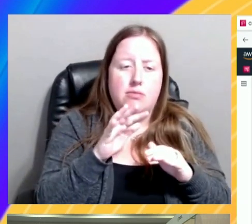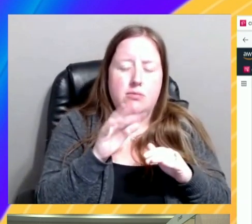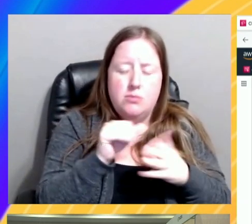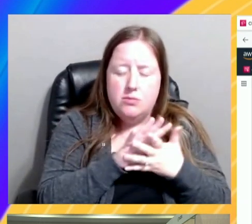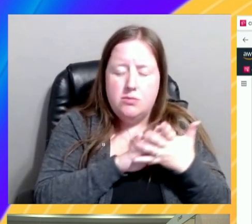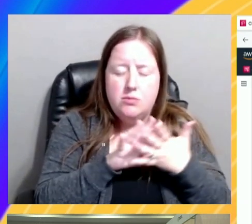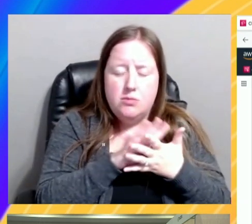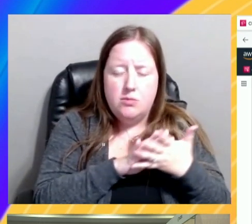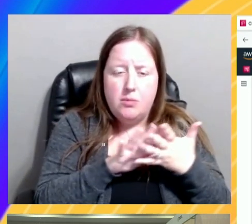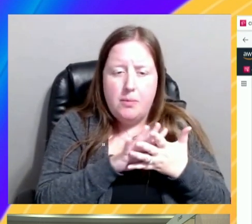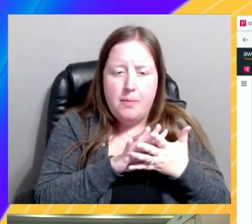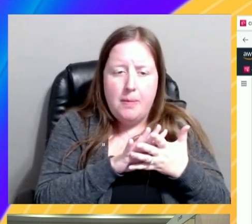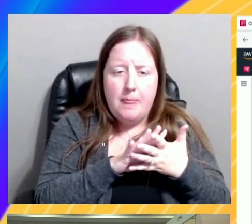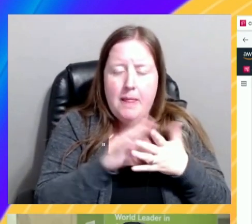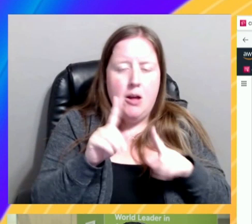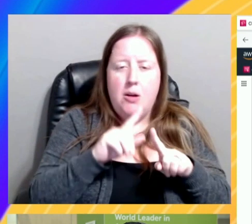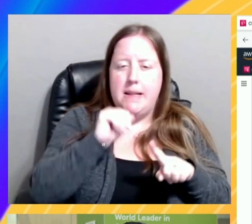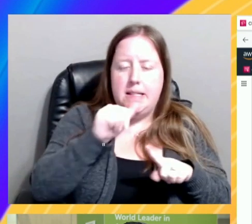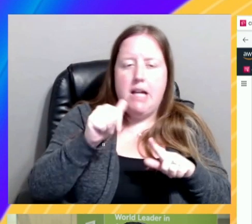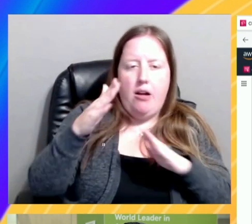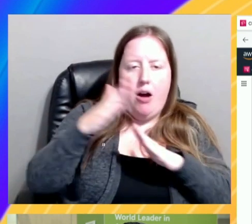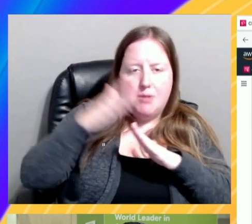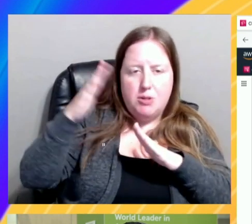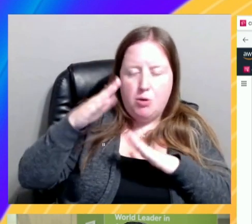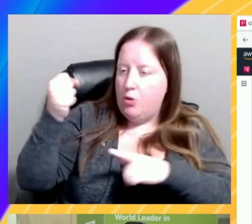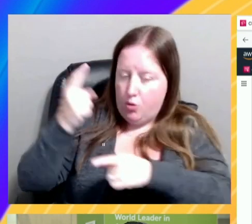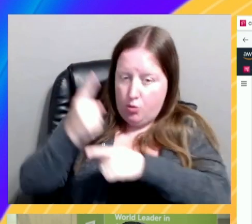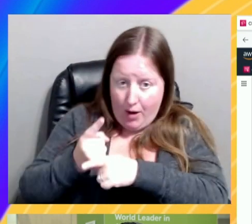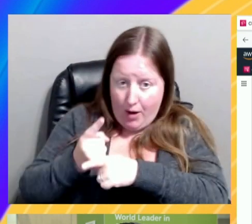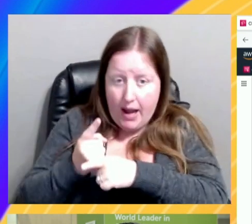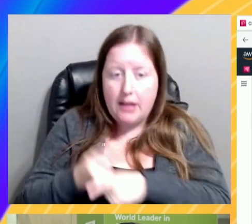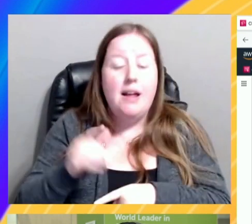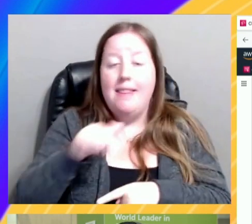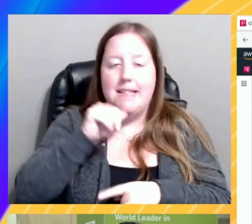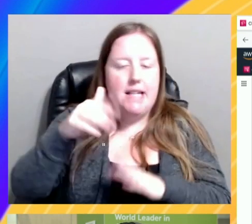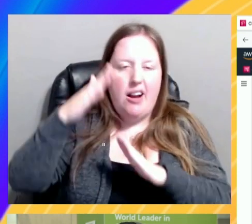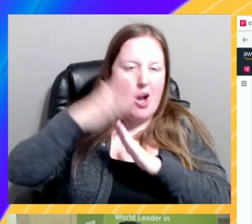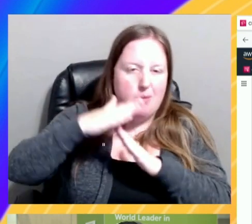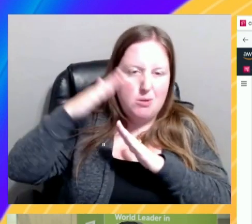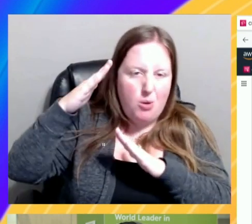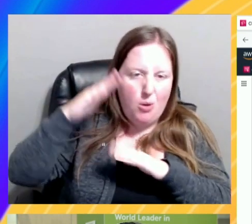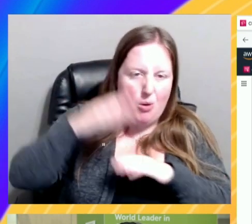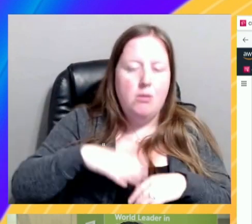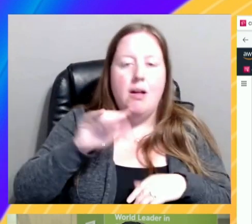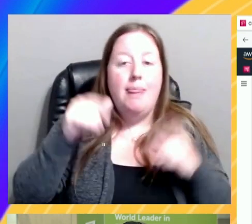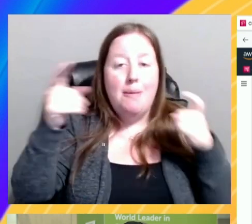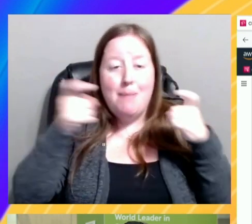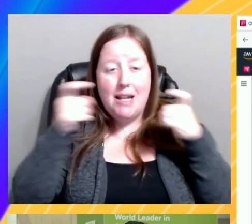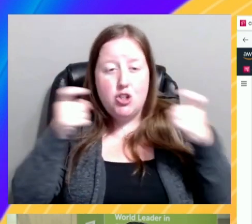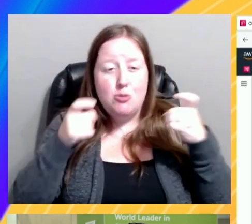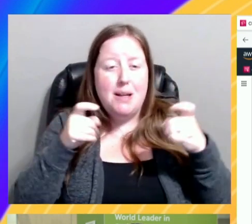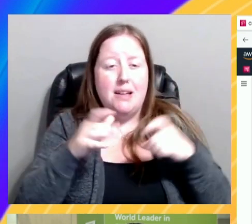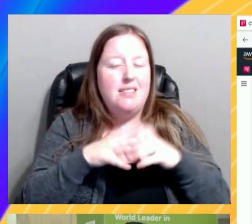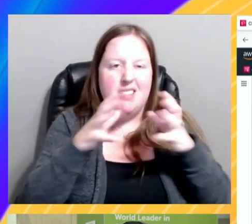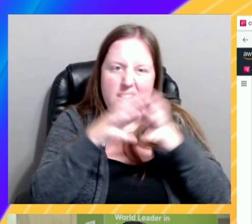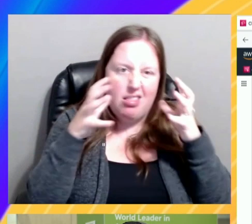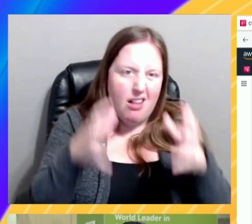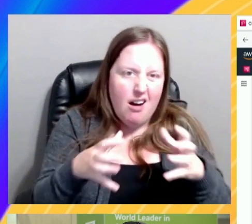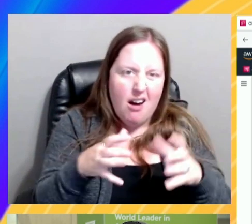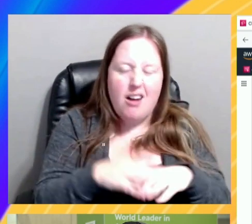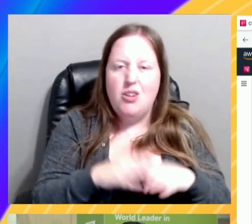optimal. Exactly. Yeah. So that's where it's not optimal. The management is a lot. Implementing